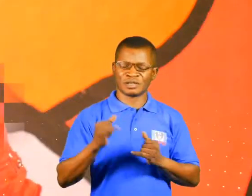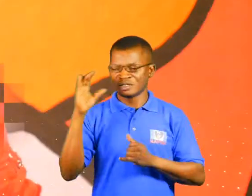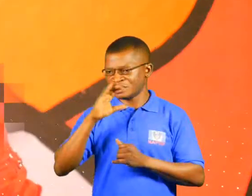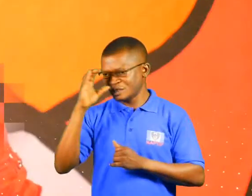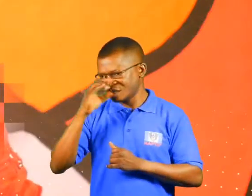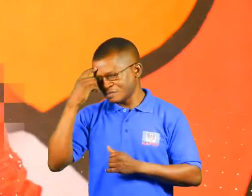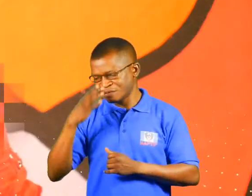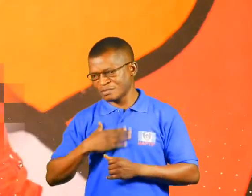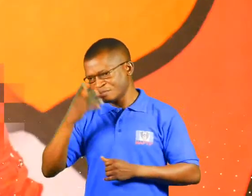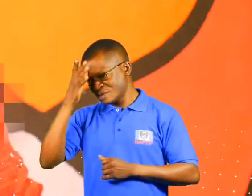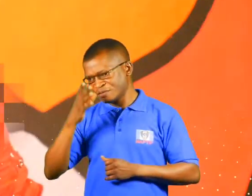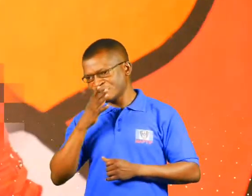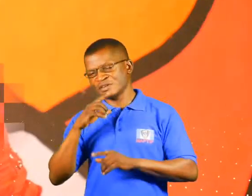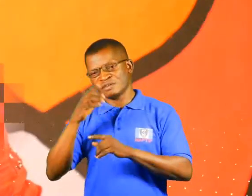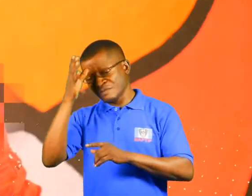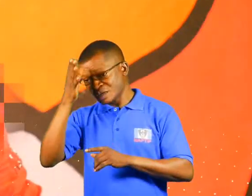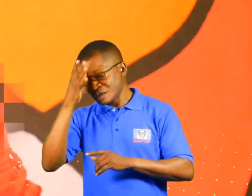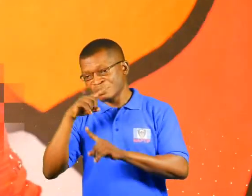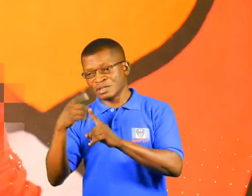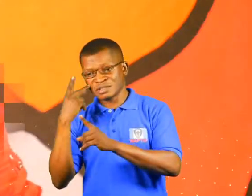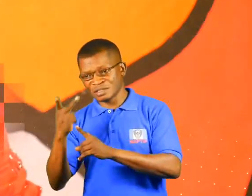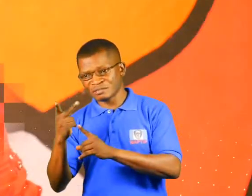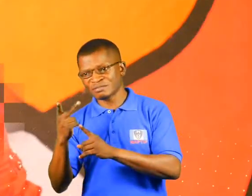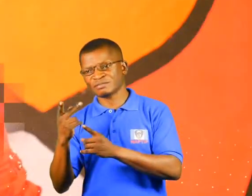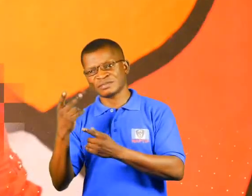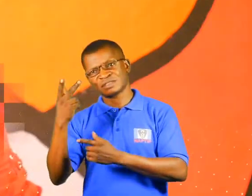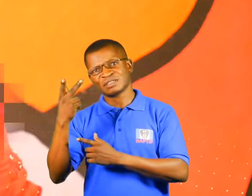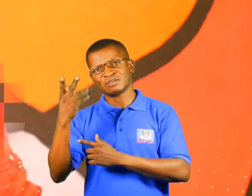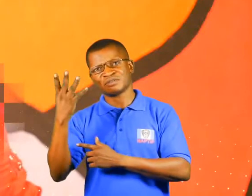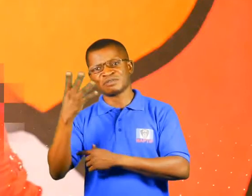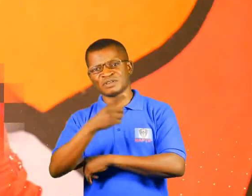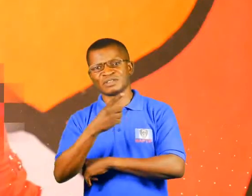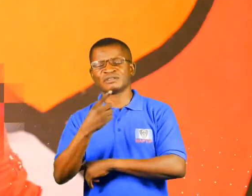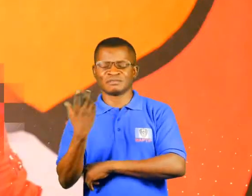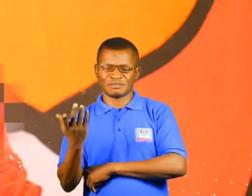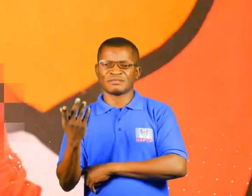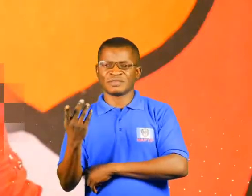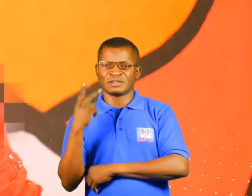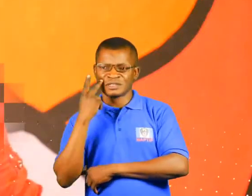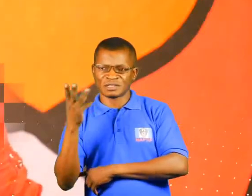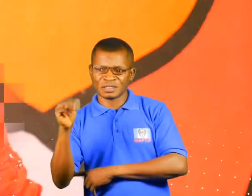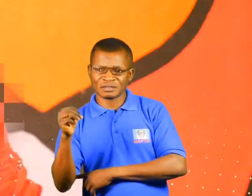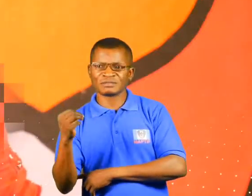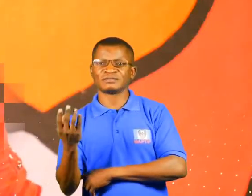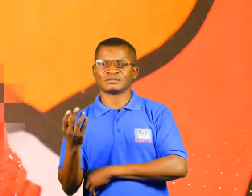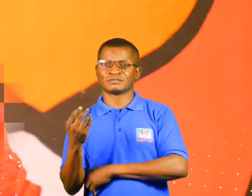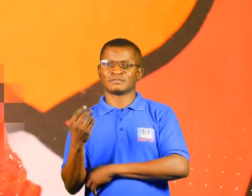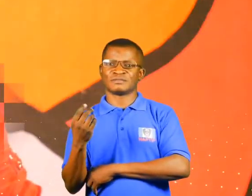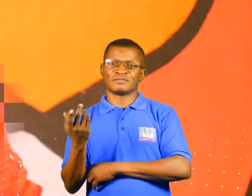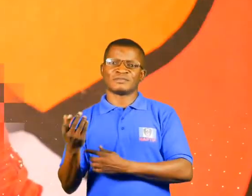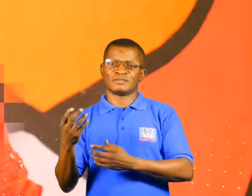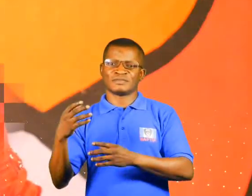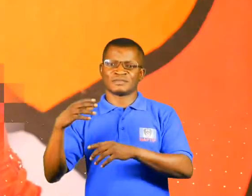They went to look for my father. So when they saw him, as in like 3 days or 4 days, they now saw him. When they saw him, then they now come and